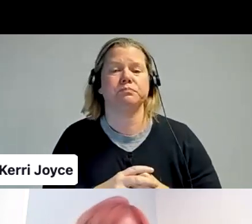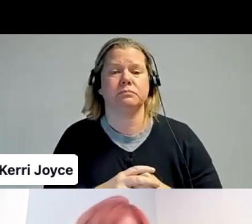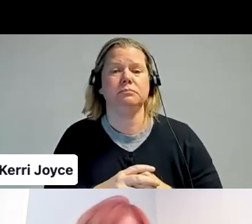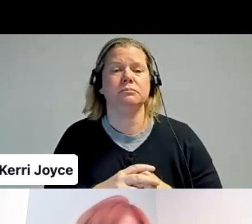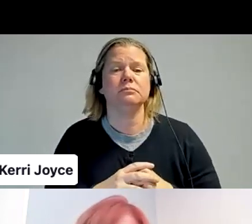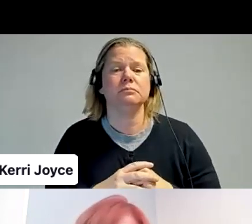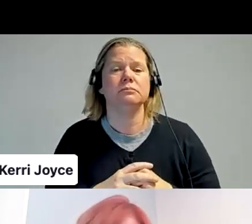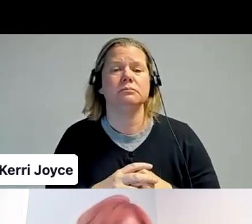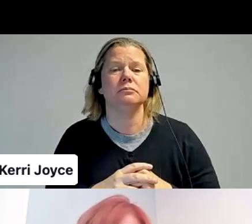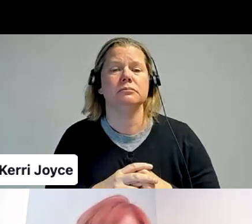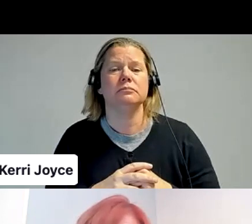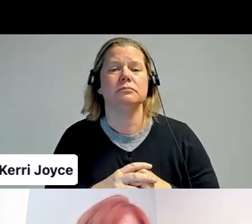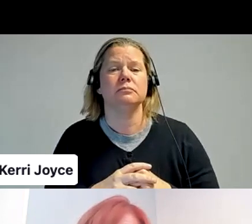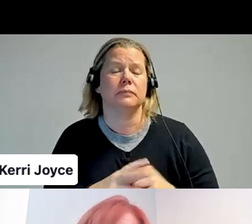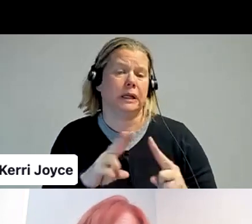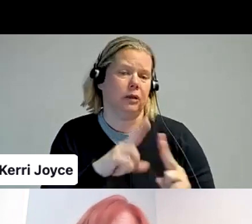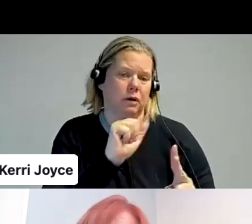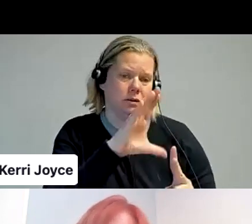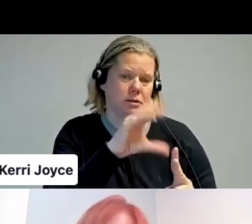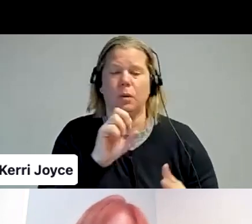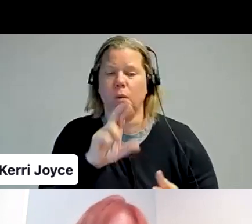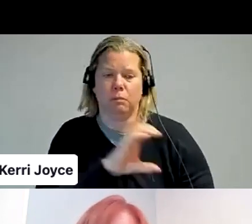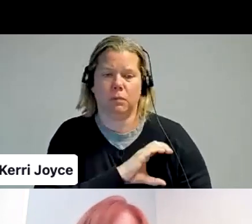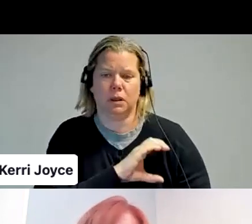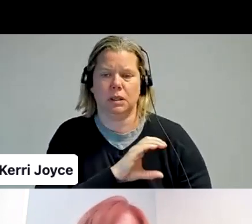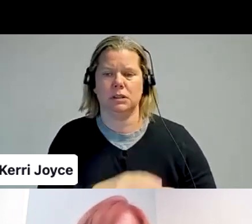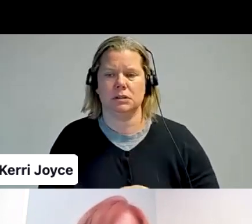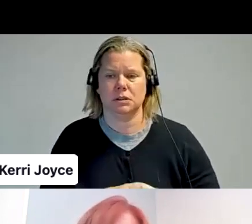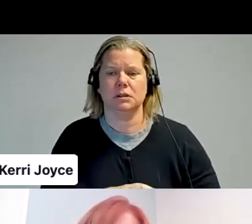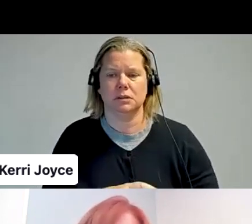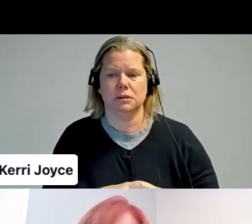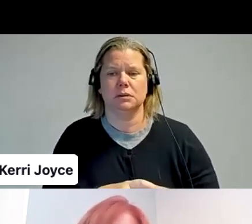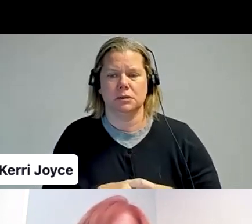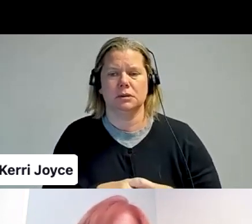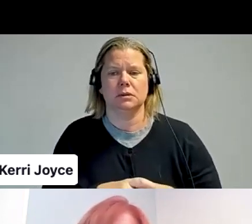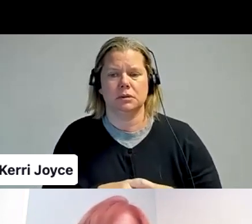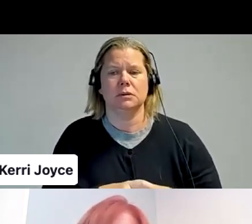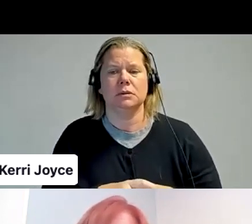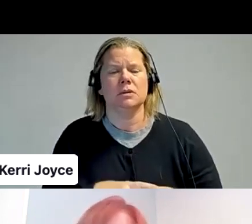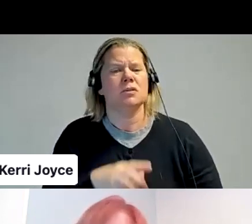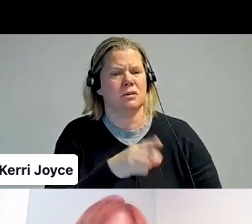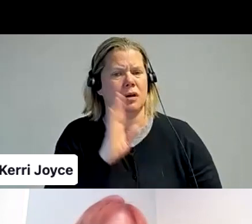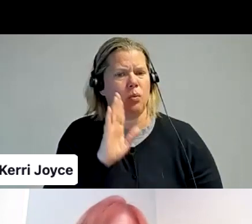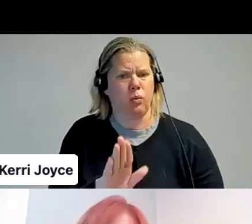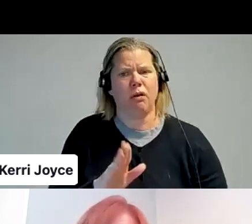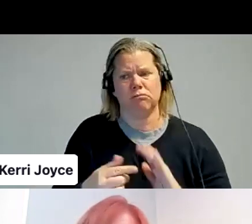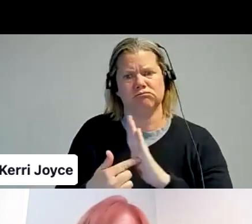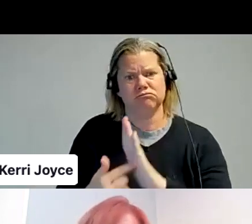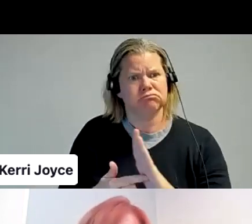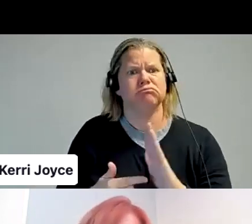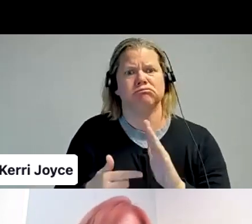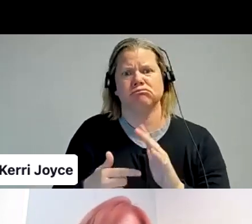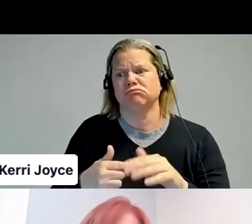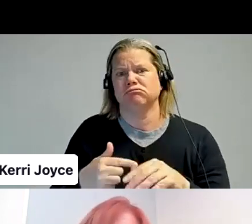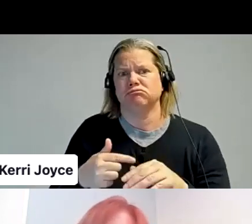the ACO or police, remember, police have the authority to address any Mass General law, and they should respond if